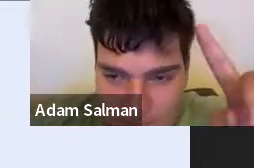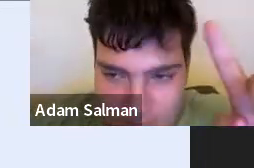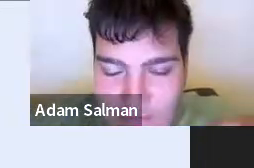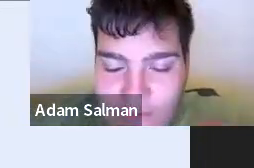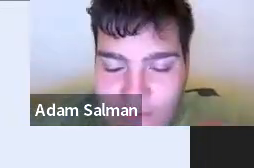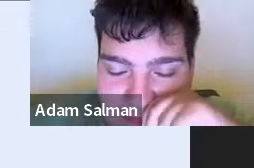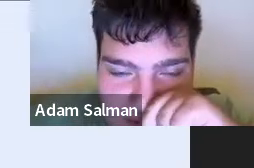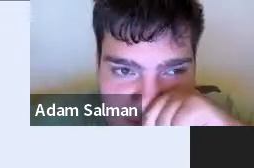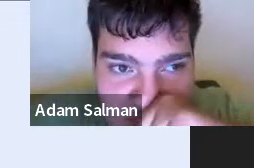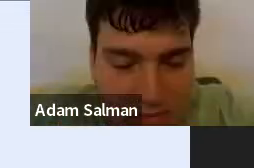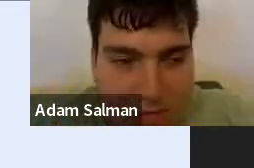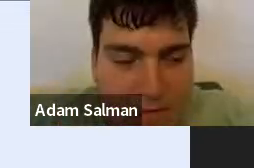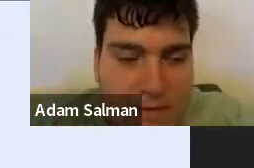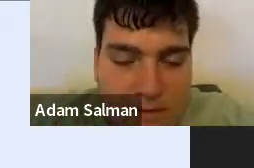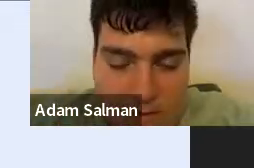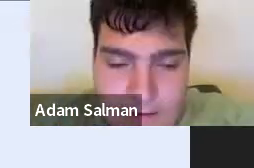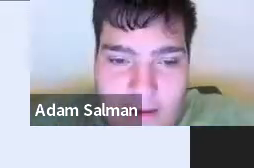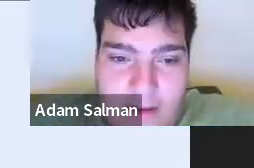Look,